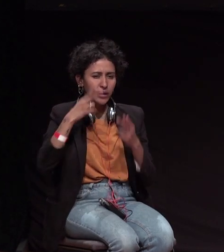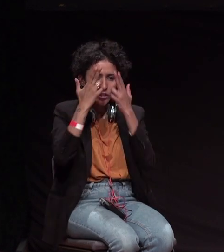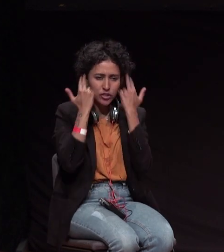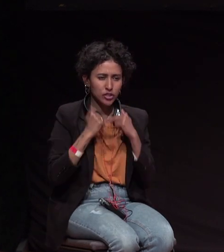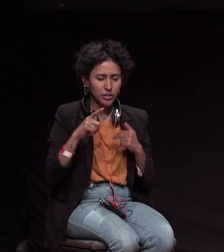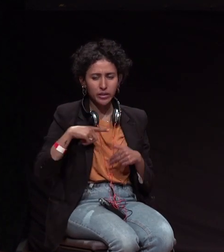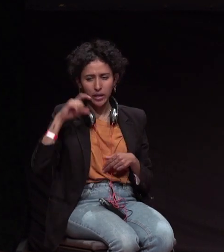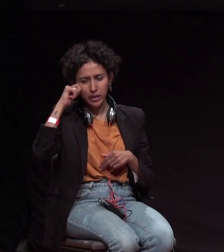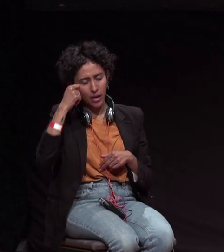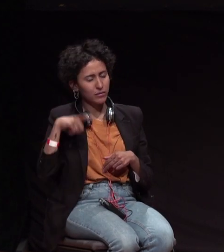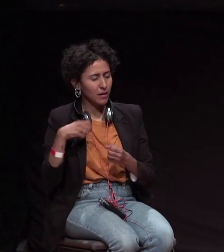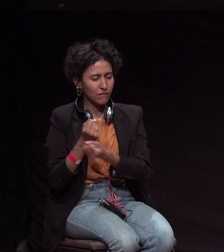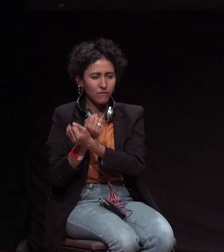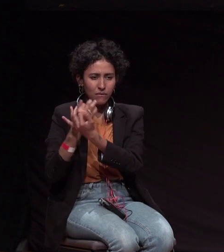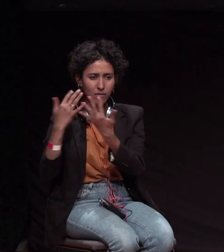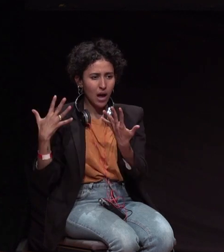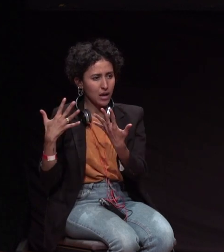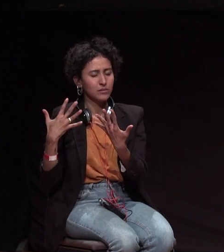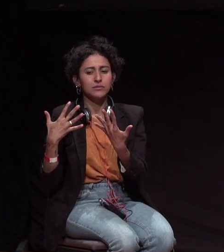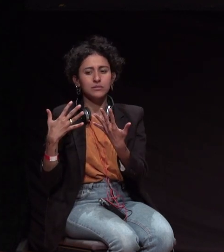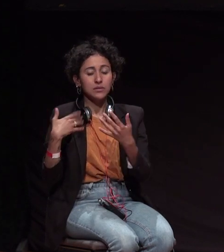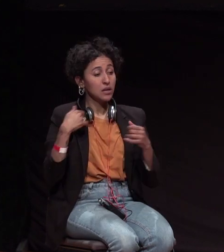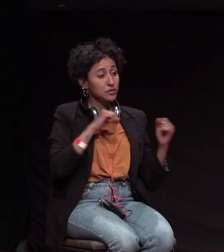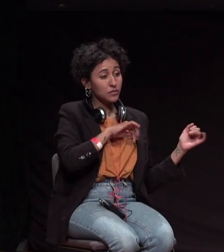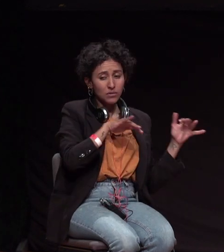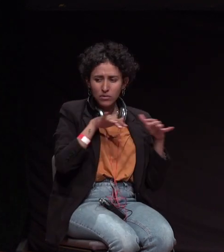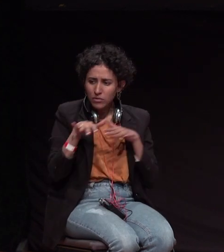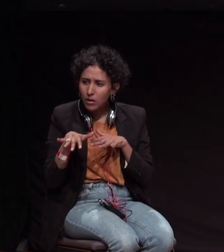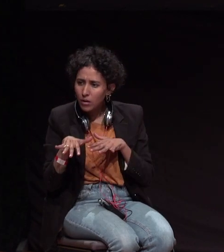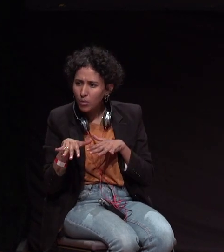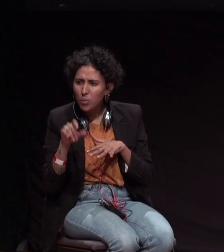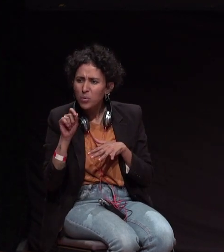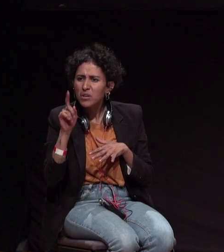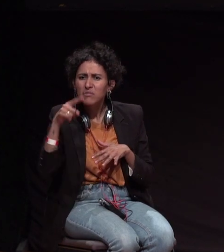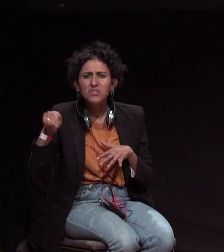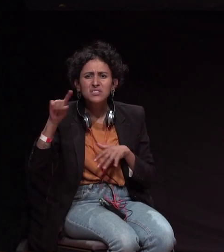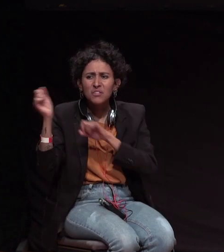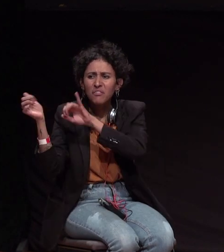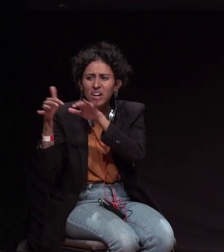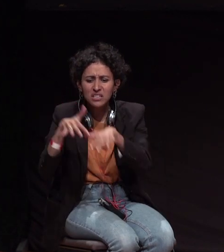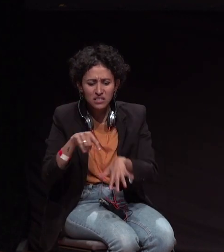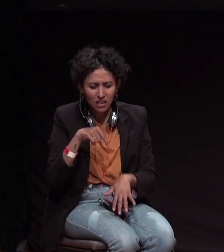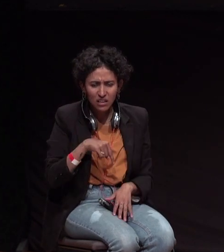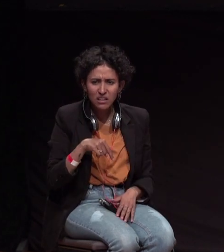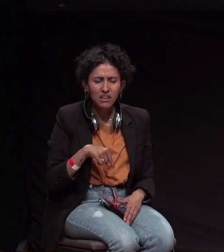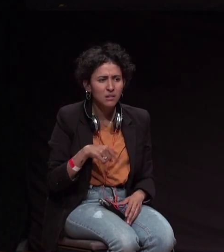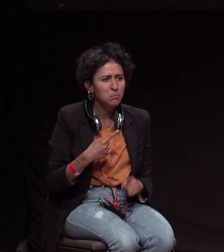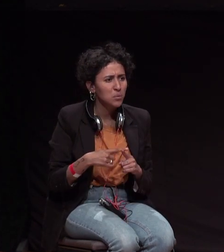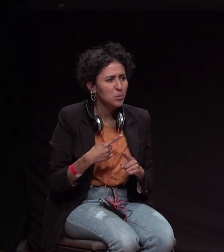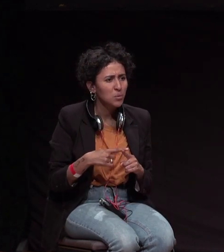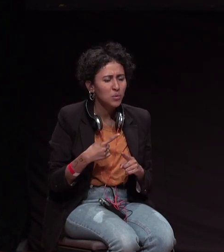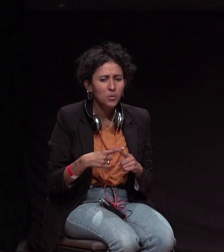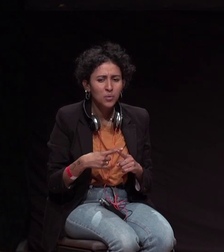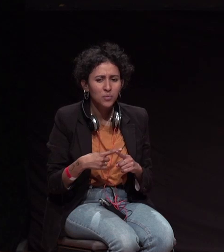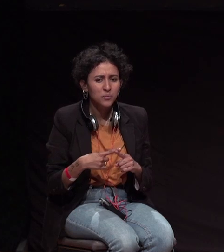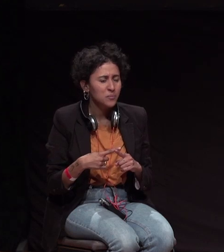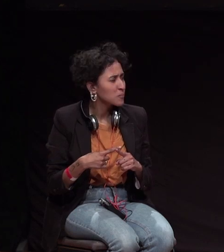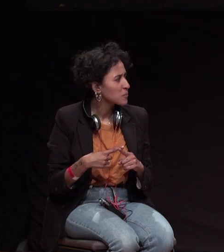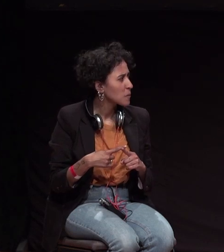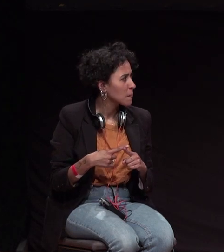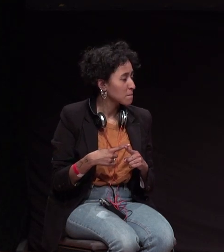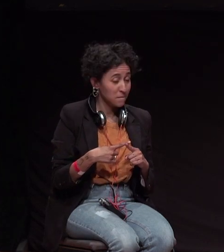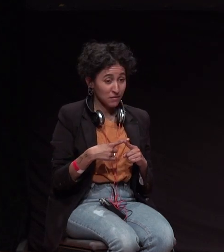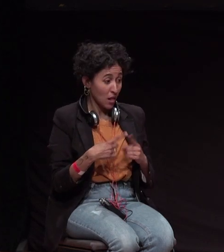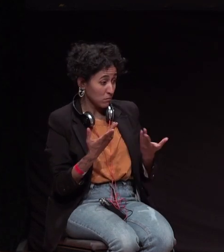were just they came up to us and they were like, "Why are all of you here?" And we're like, "'Cause you're displacing our friends, back the fuck